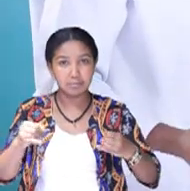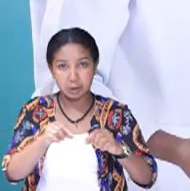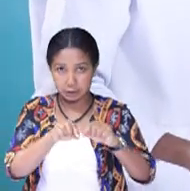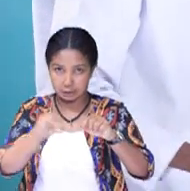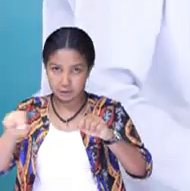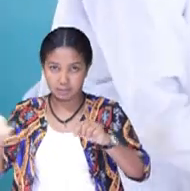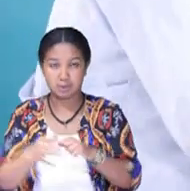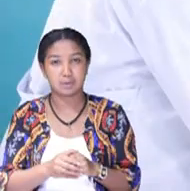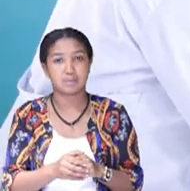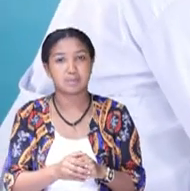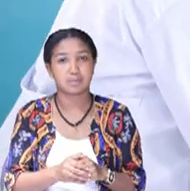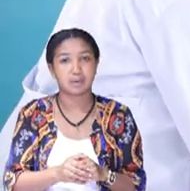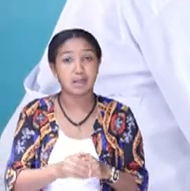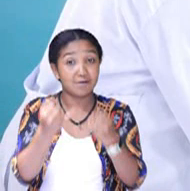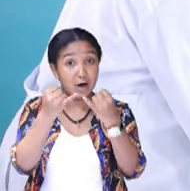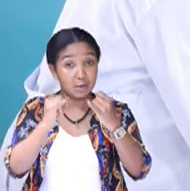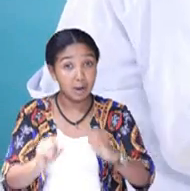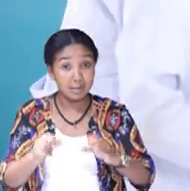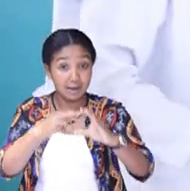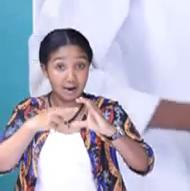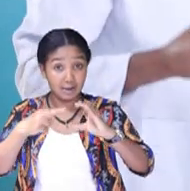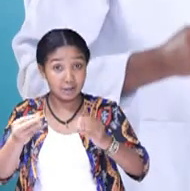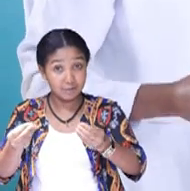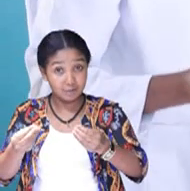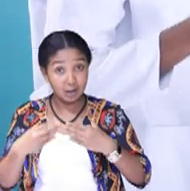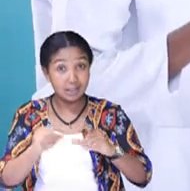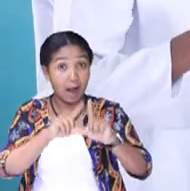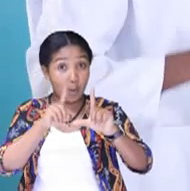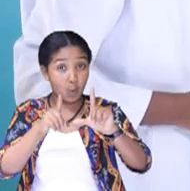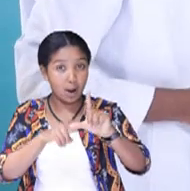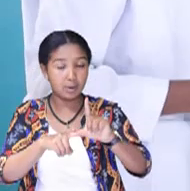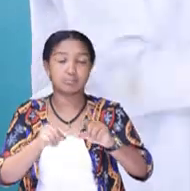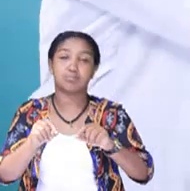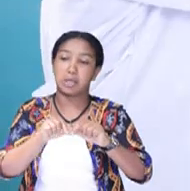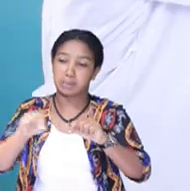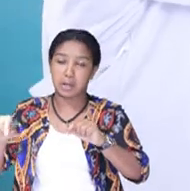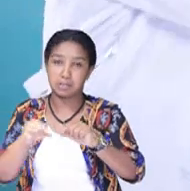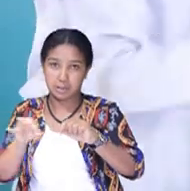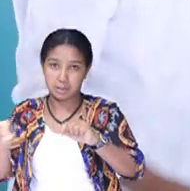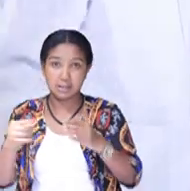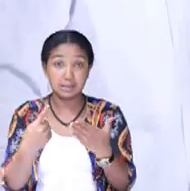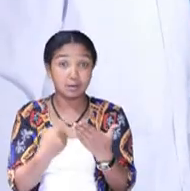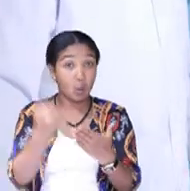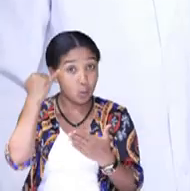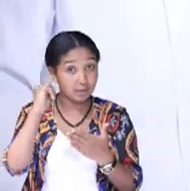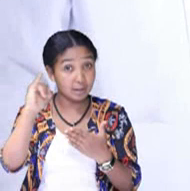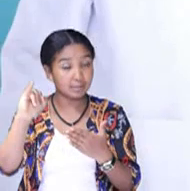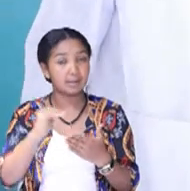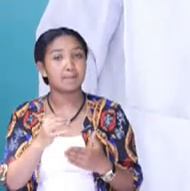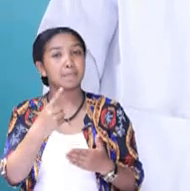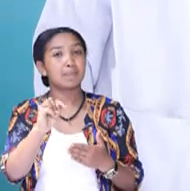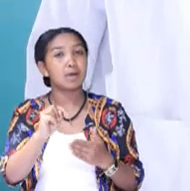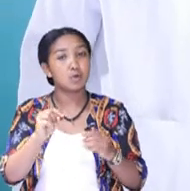or a translational displacement divided by the radius r gives us angular displacement. In this concept,